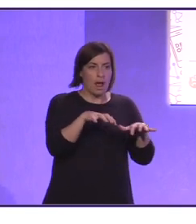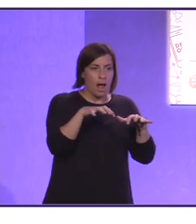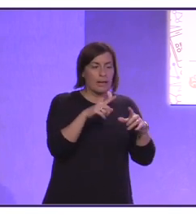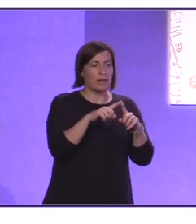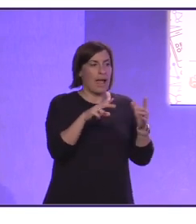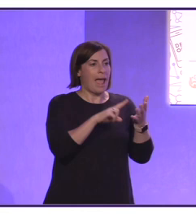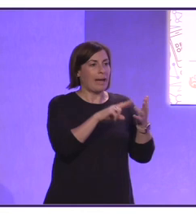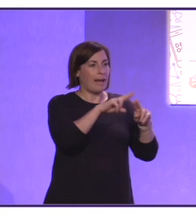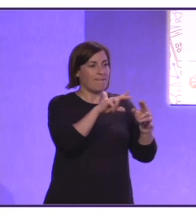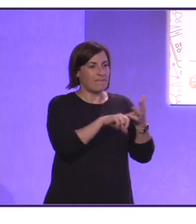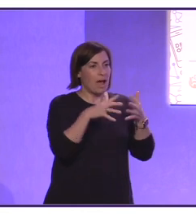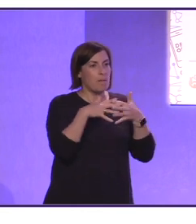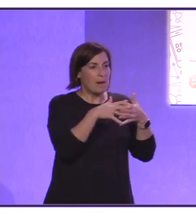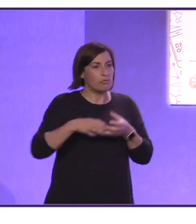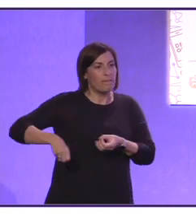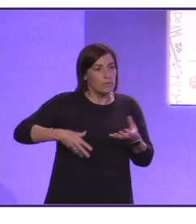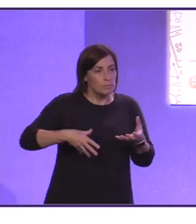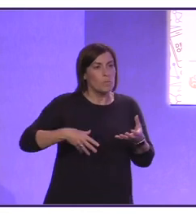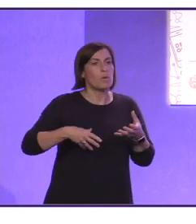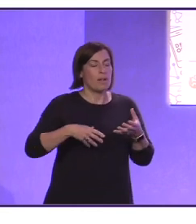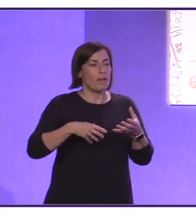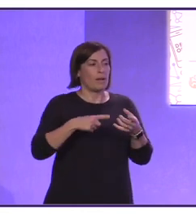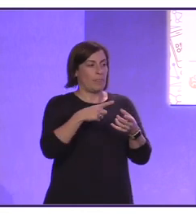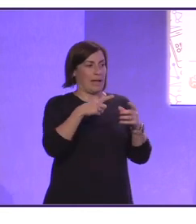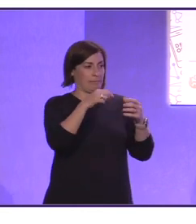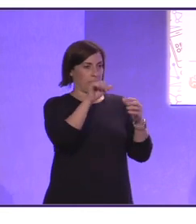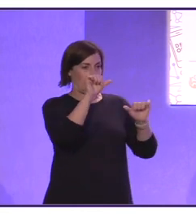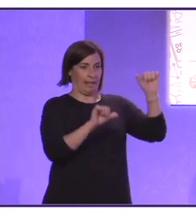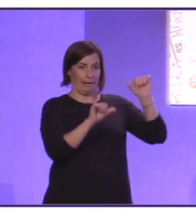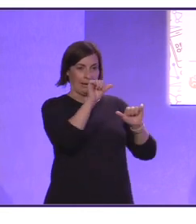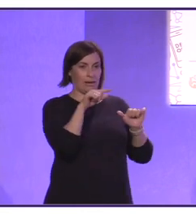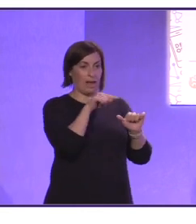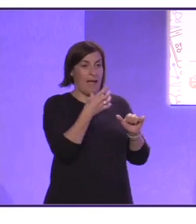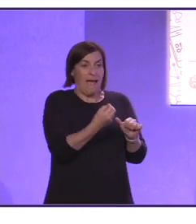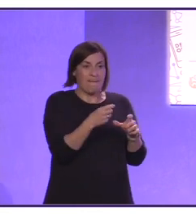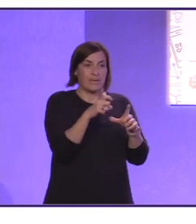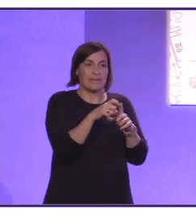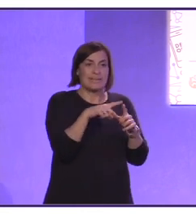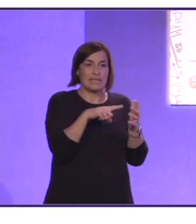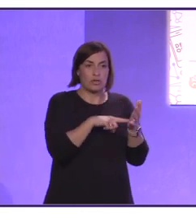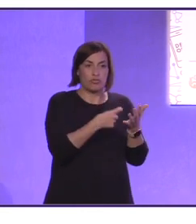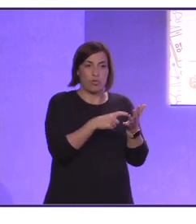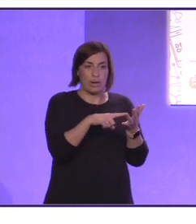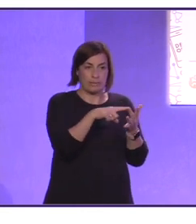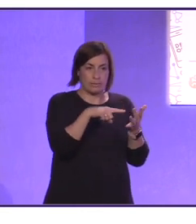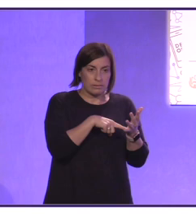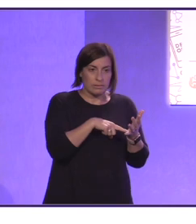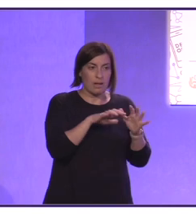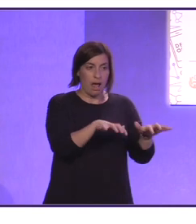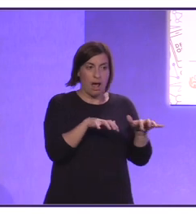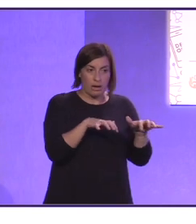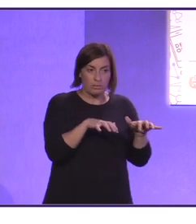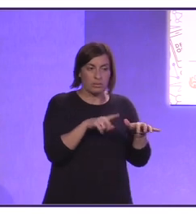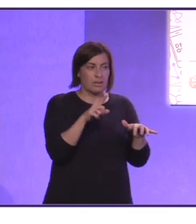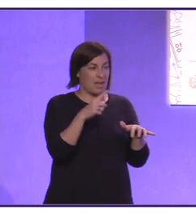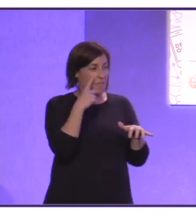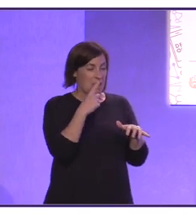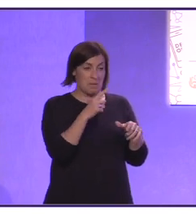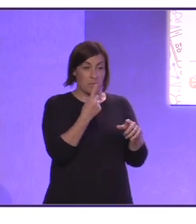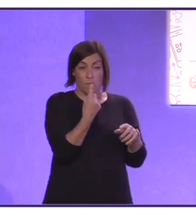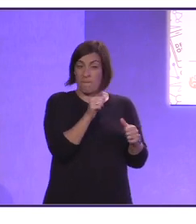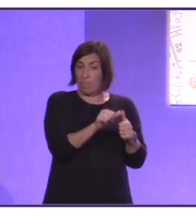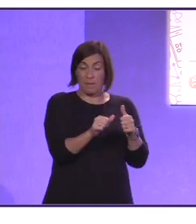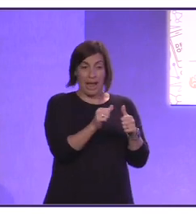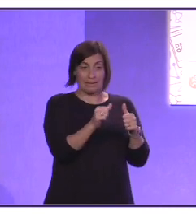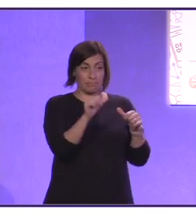League. They're an American football team. I'm not big on the NFL or who's doing well in it, but as I understand it, they're a top flight American football team